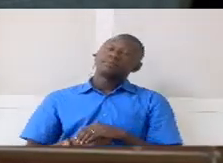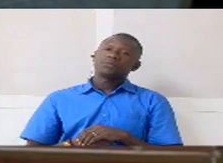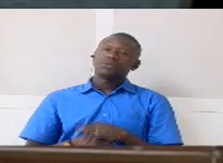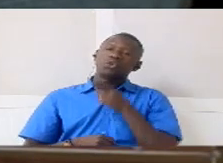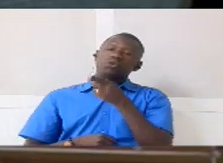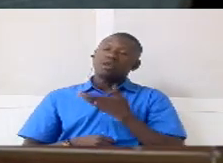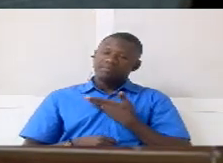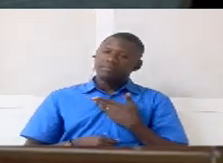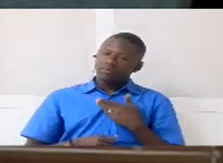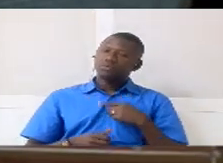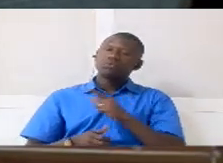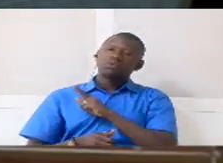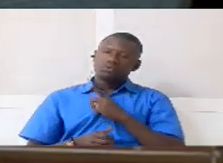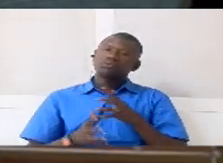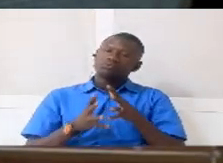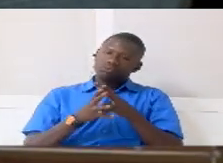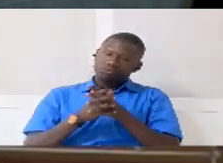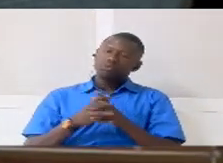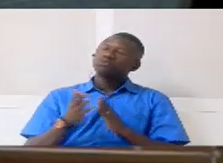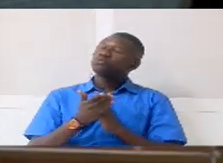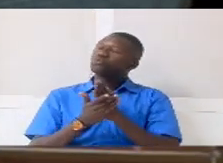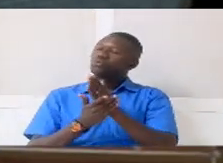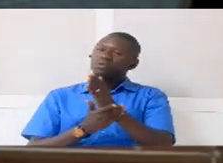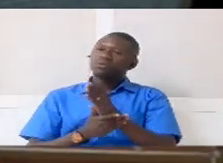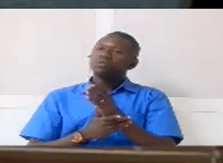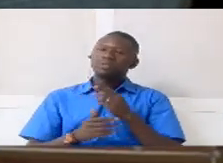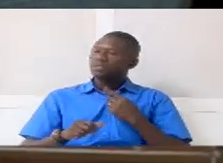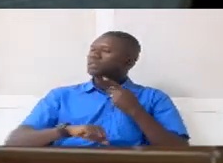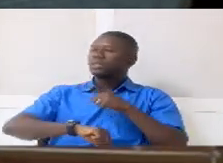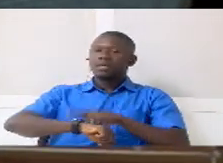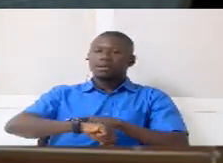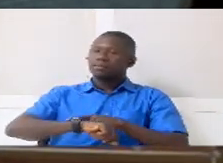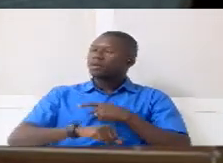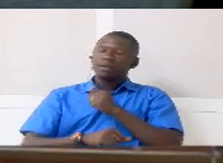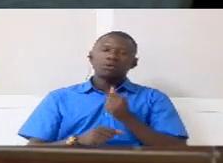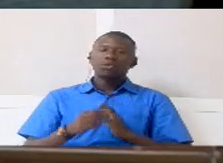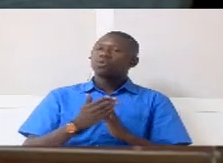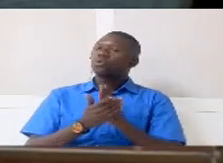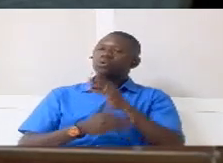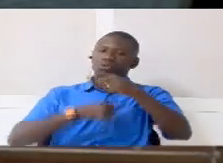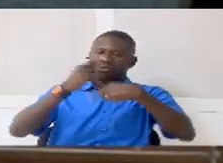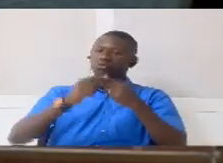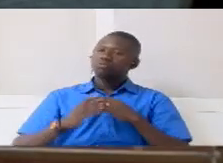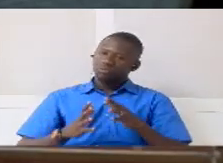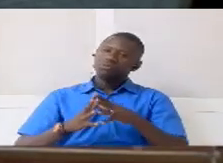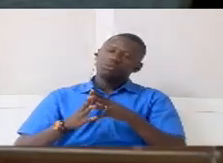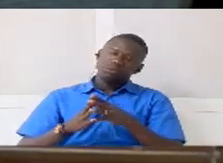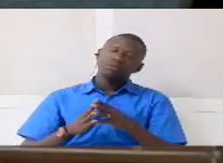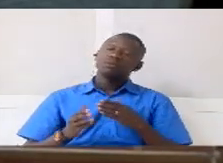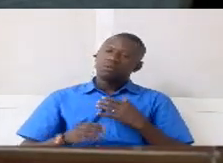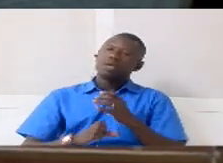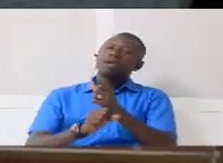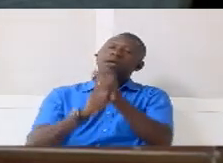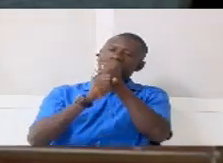You have been with us throughout this period, and you continue to be with us, to aid